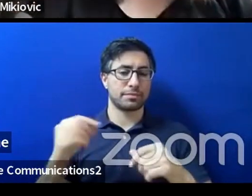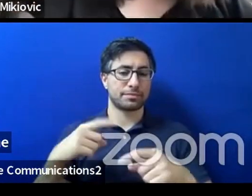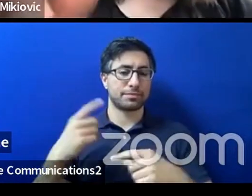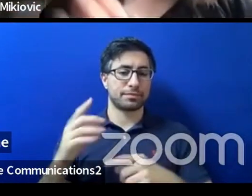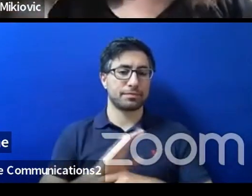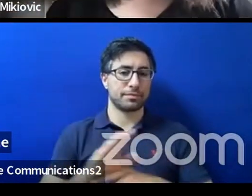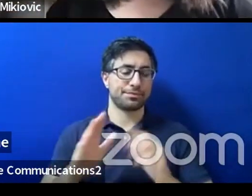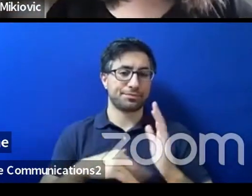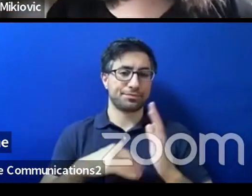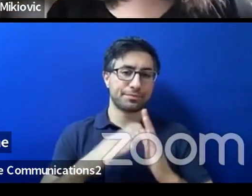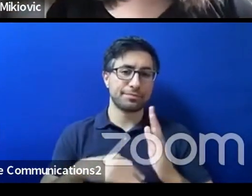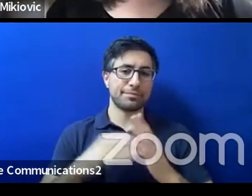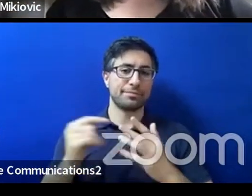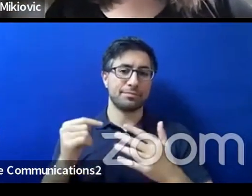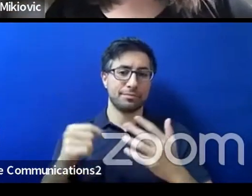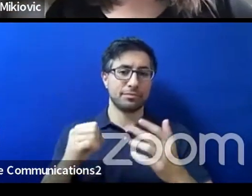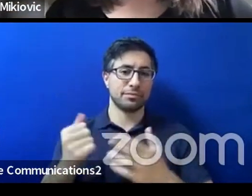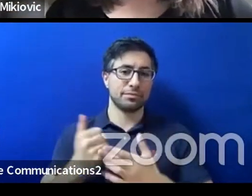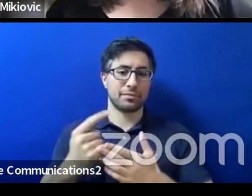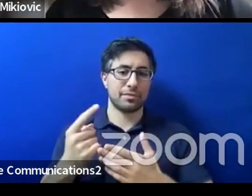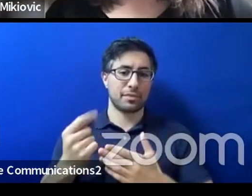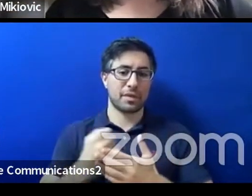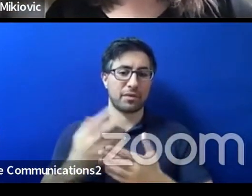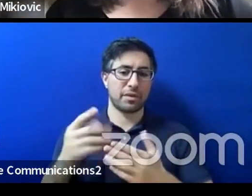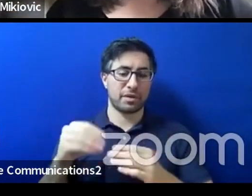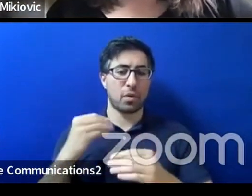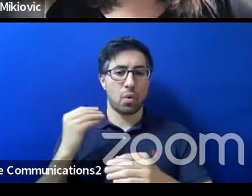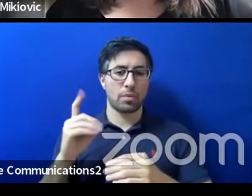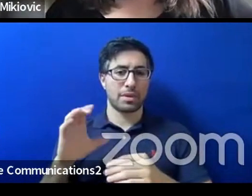doing painting and stuff, so everything's kind of with the home decor.